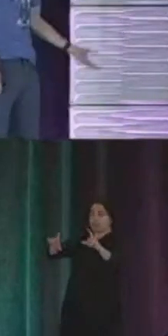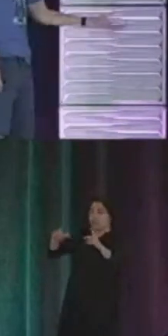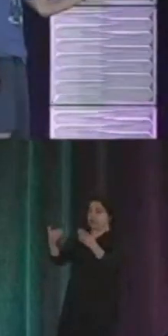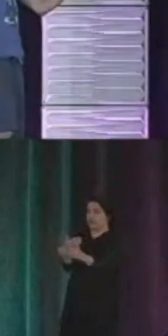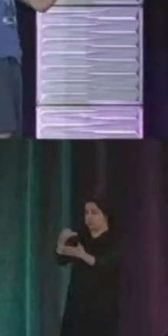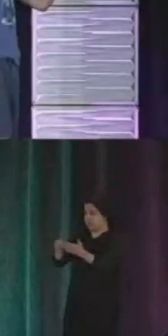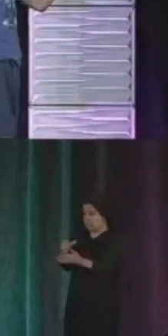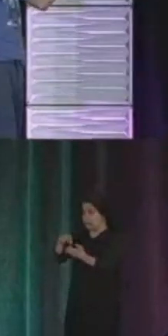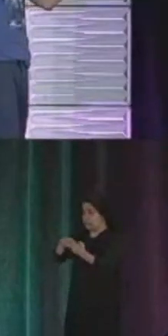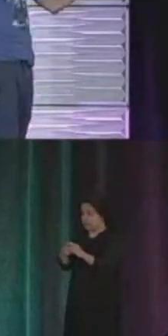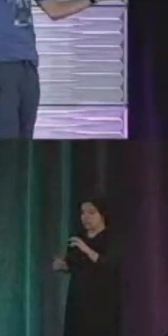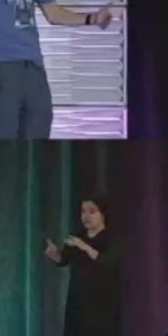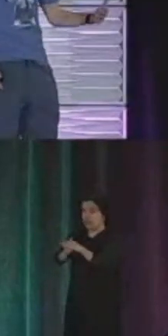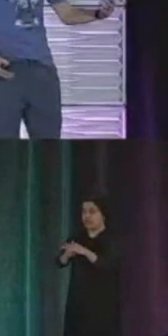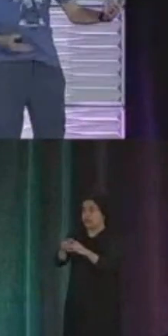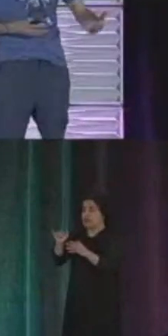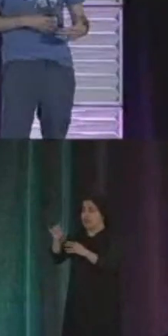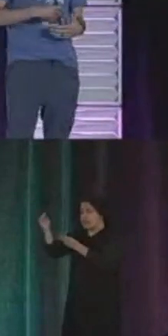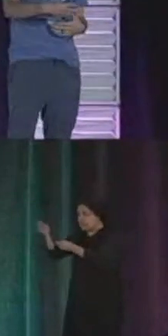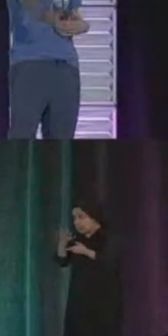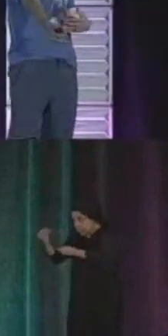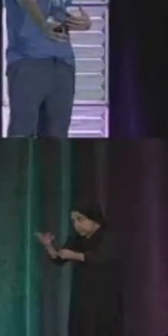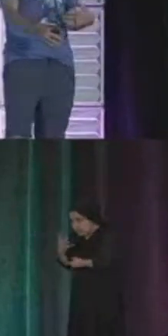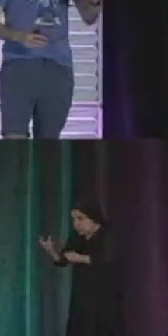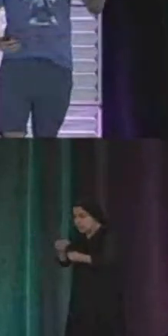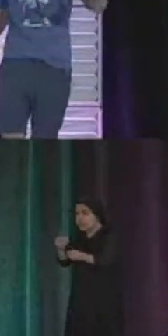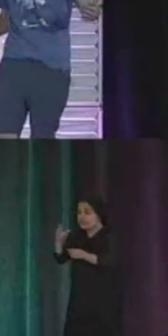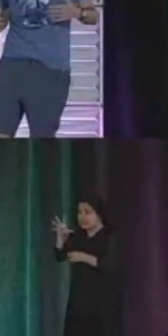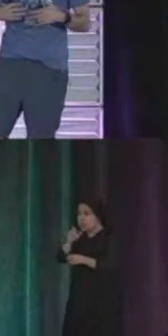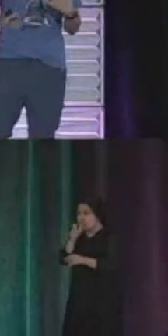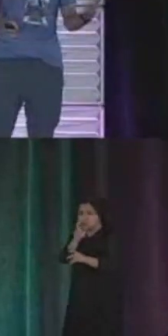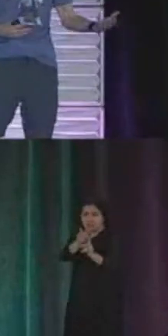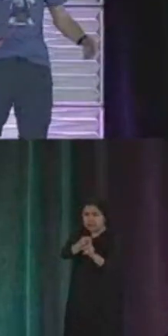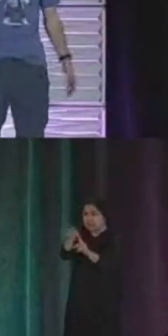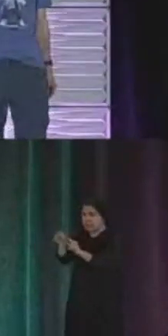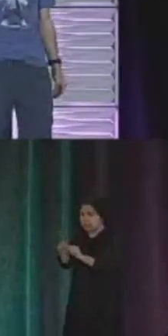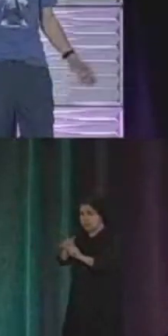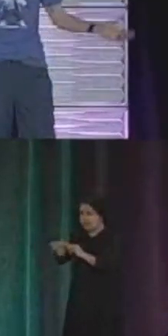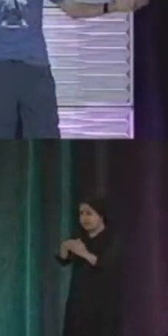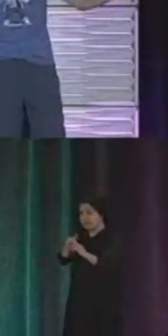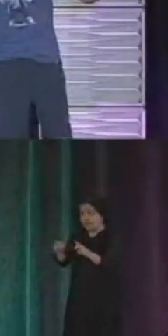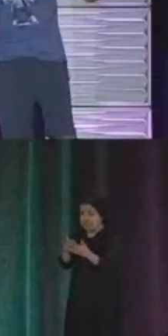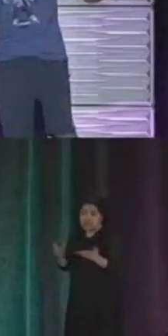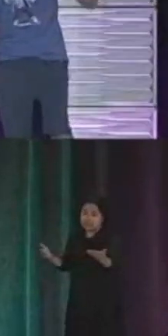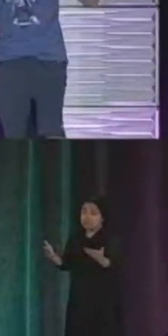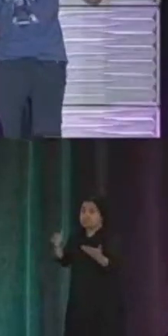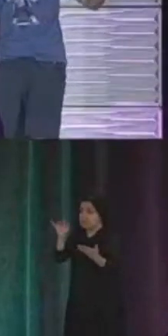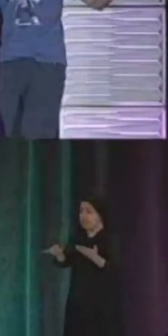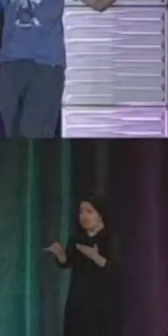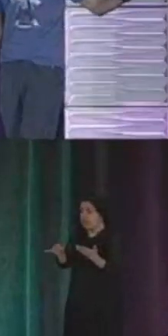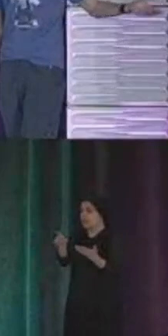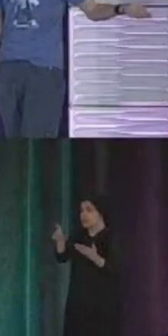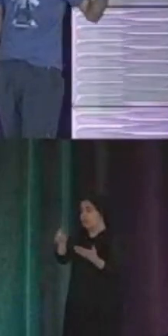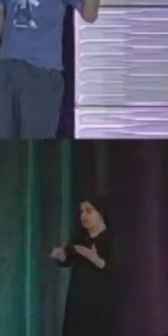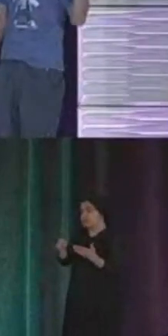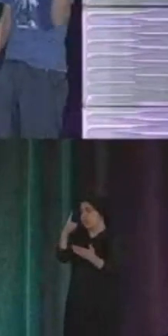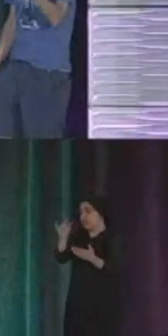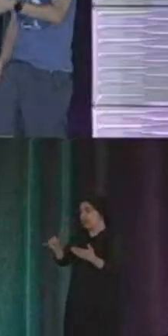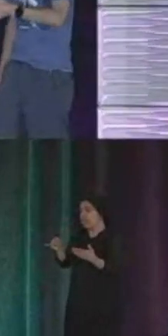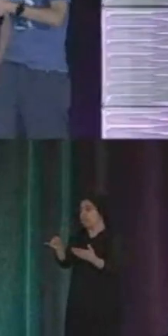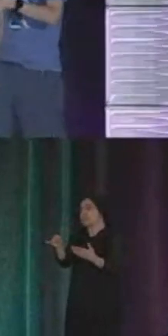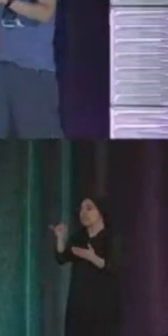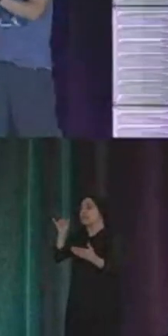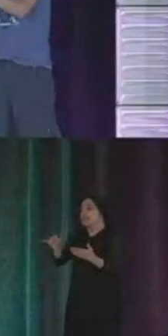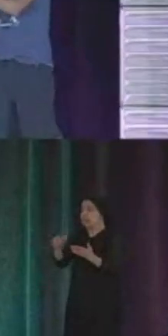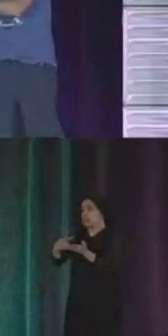just created. We do some data fetching code to go get who's assigned to it and all the different things that you need to on that end.